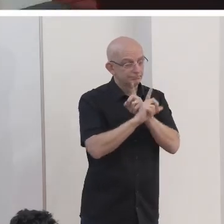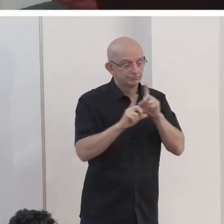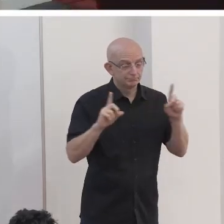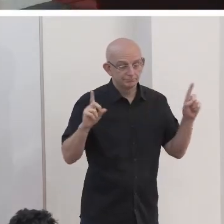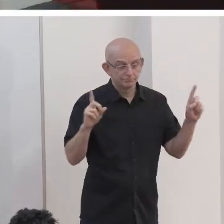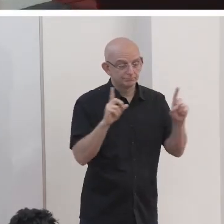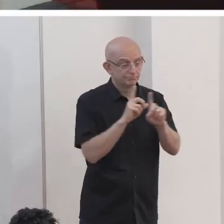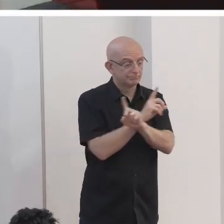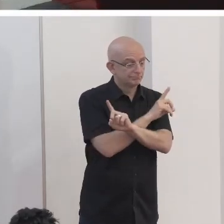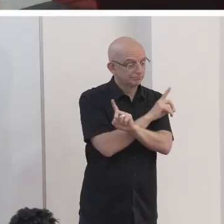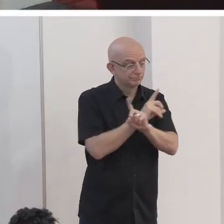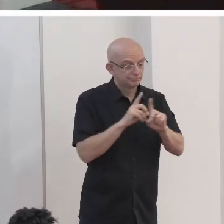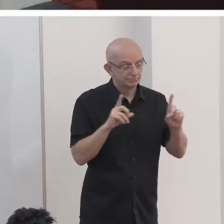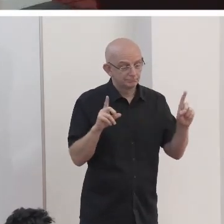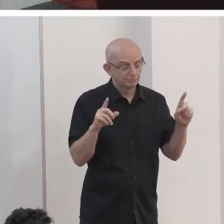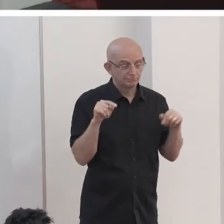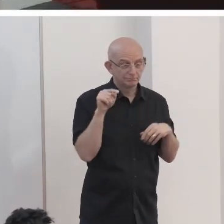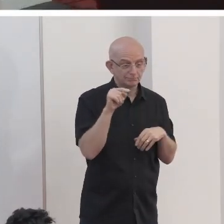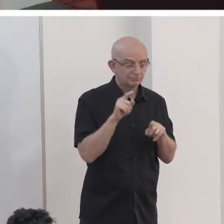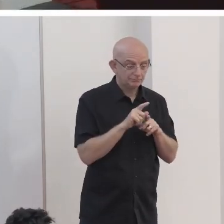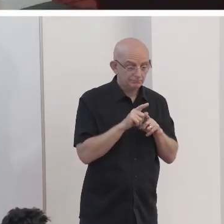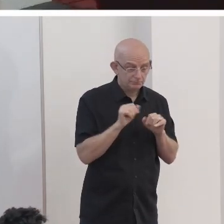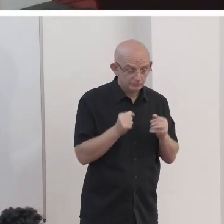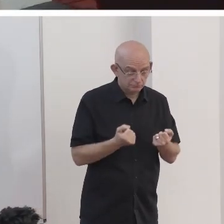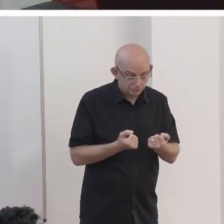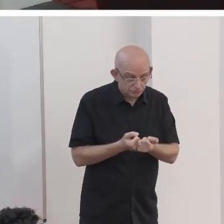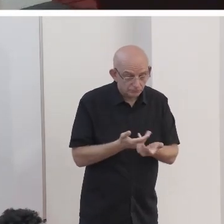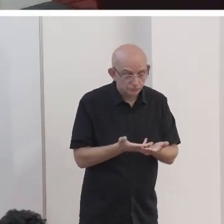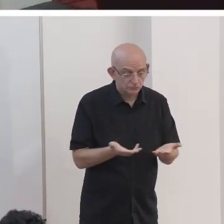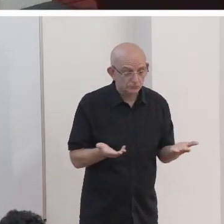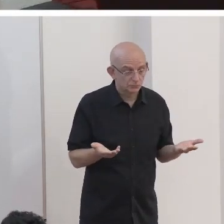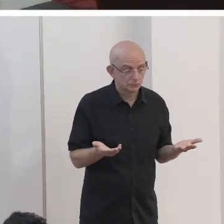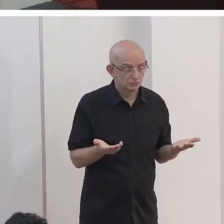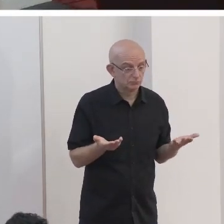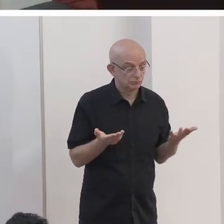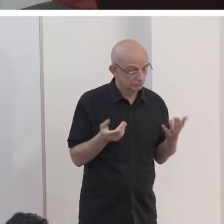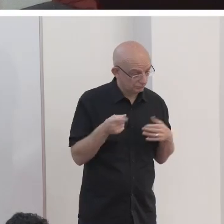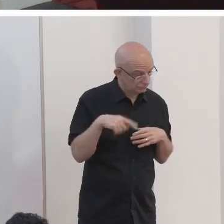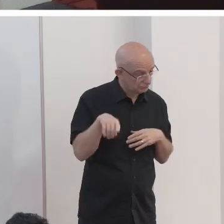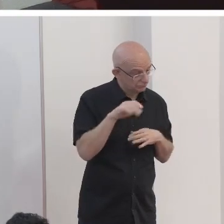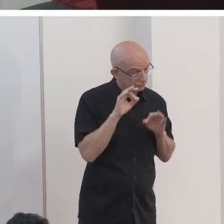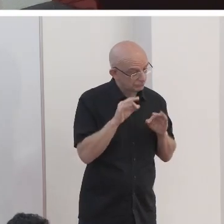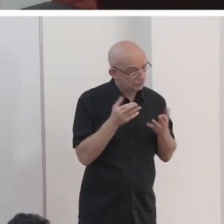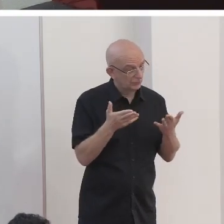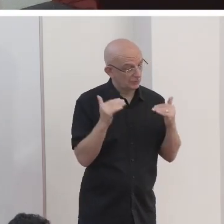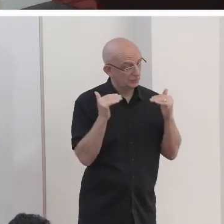No. Did they feel that she is also part of human being? No. No?